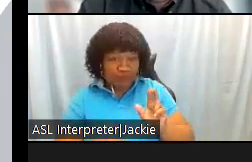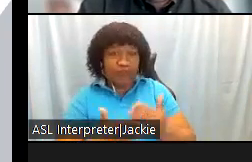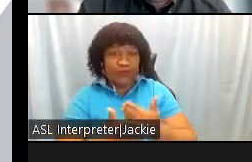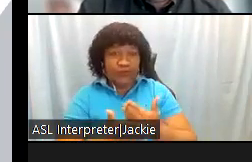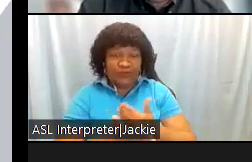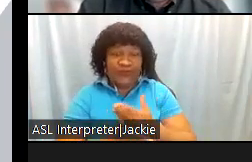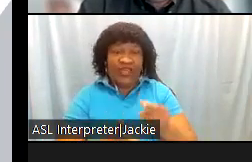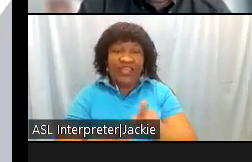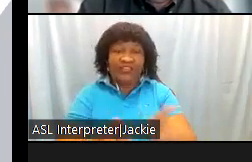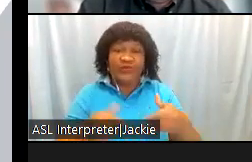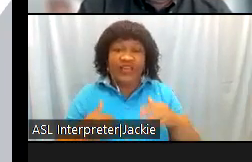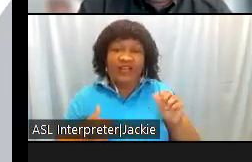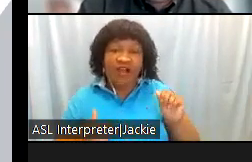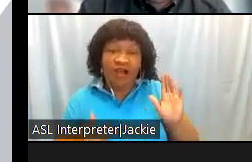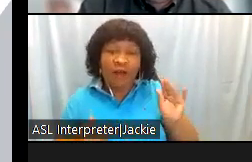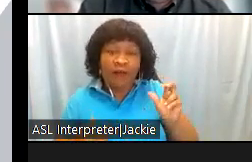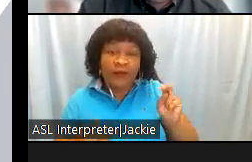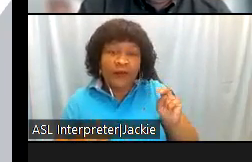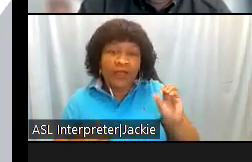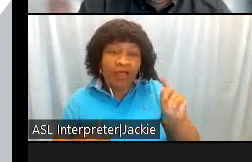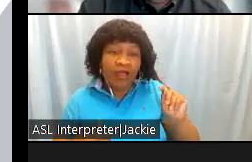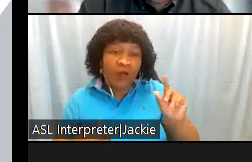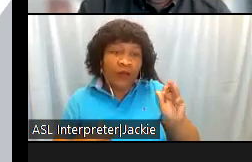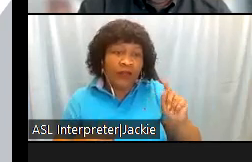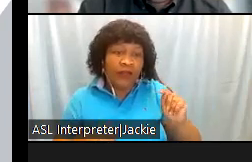have our Auburn Outlet Collection Mall